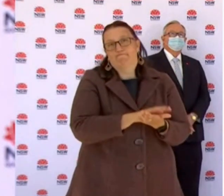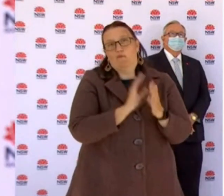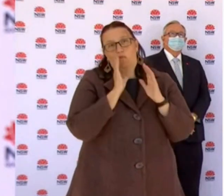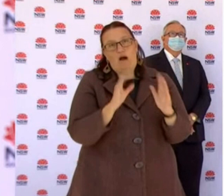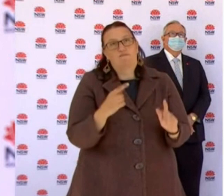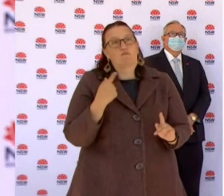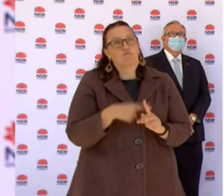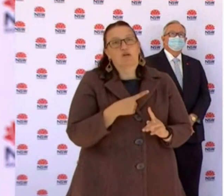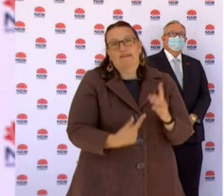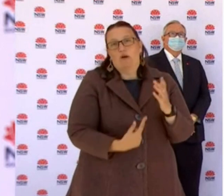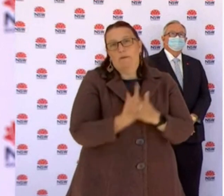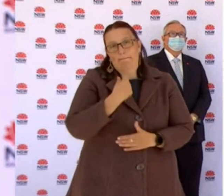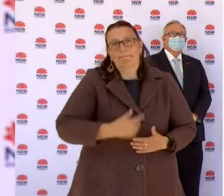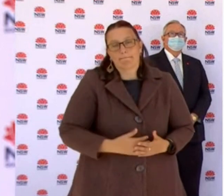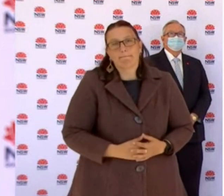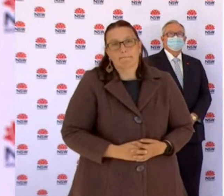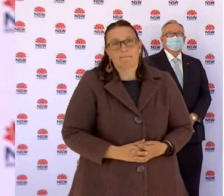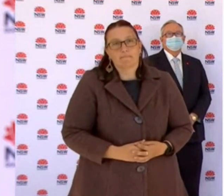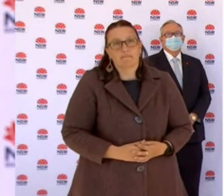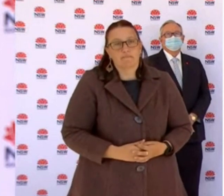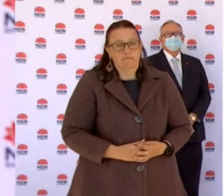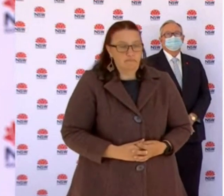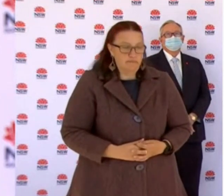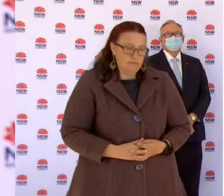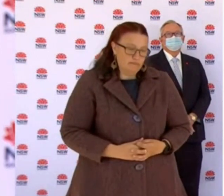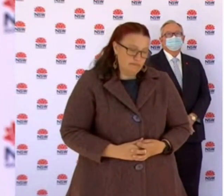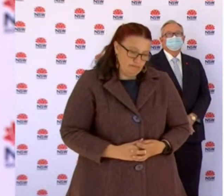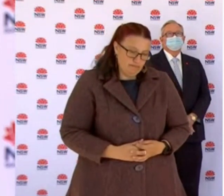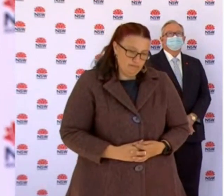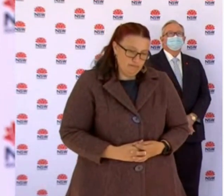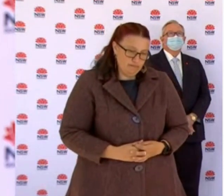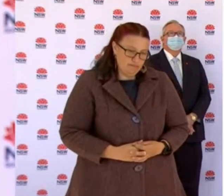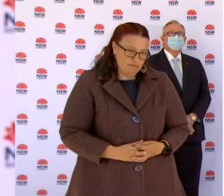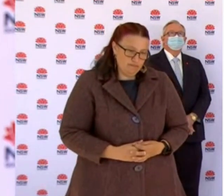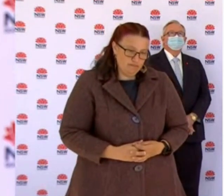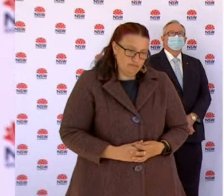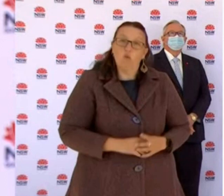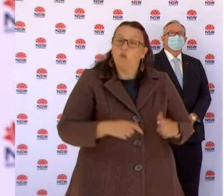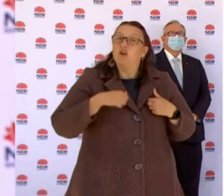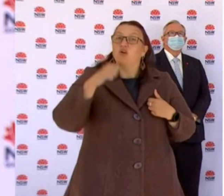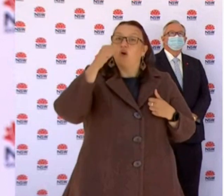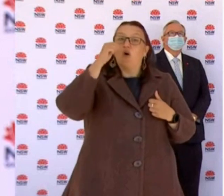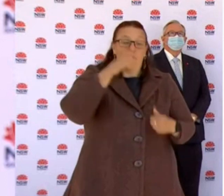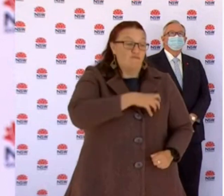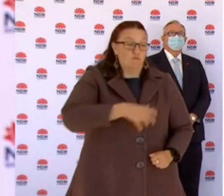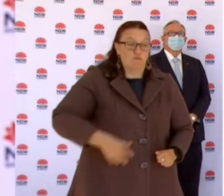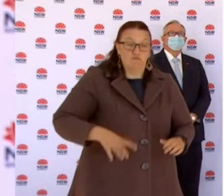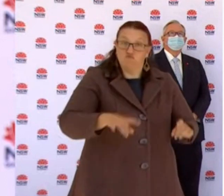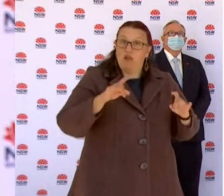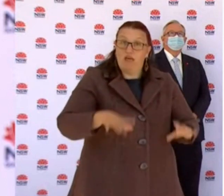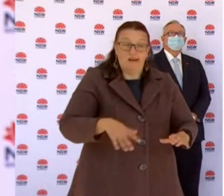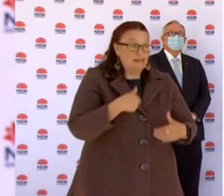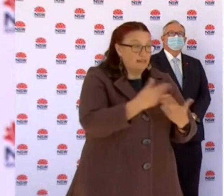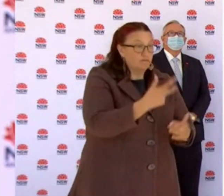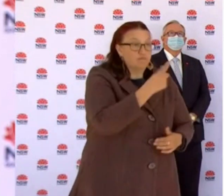positive outcome. We do know that the Commonwealth has been progressively vaccinating the aged care workforce, and I'd